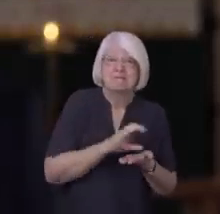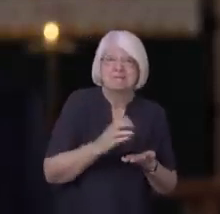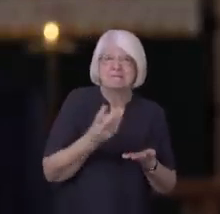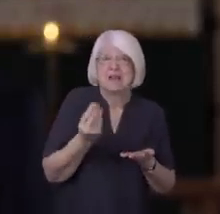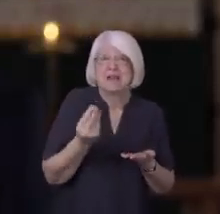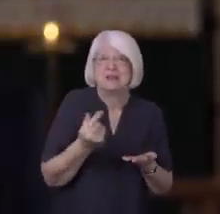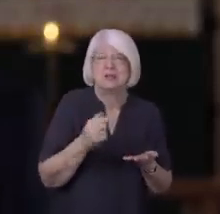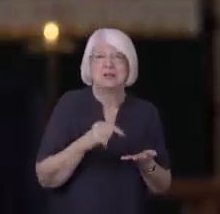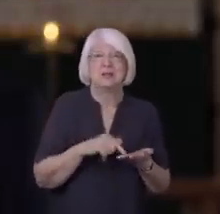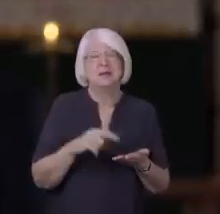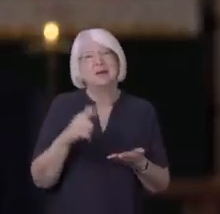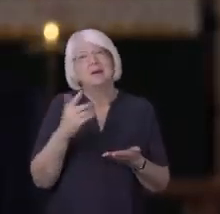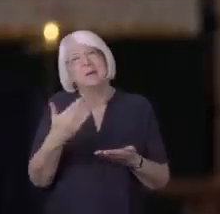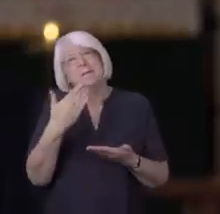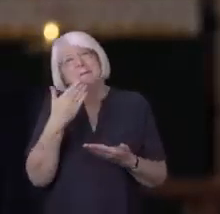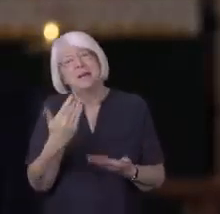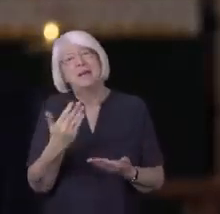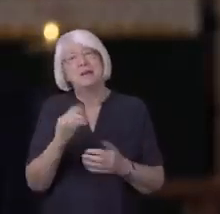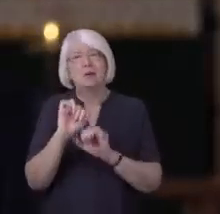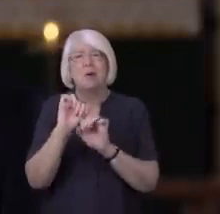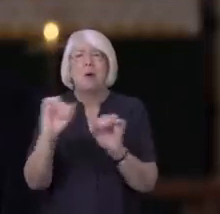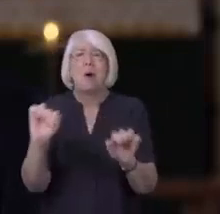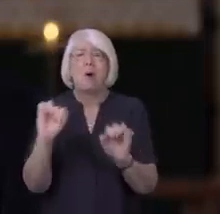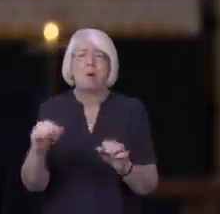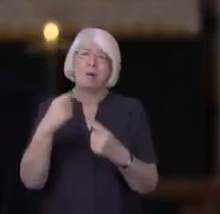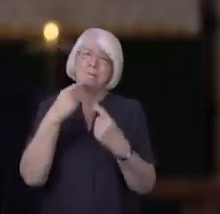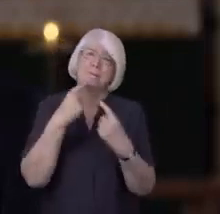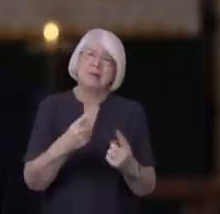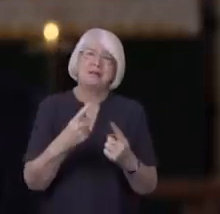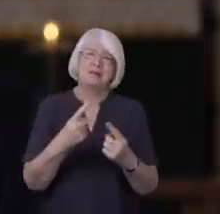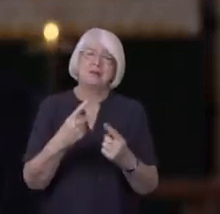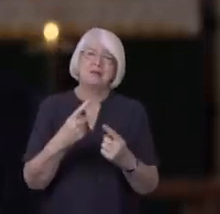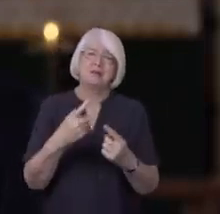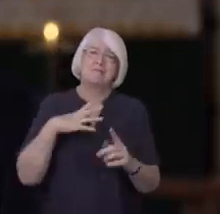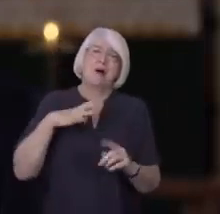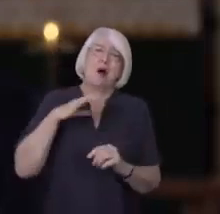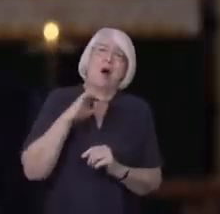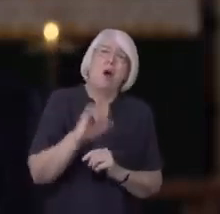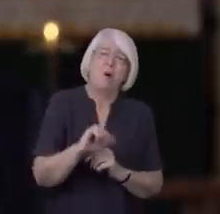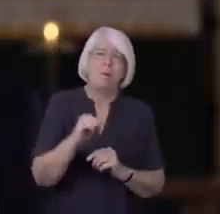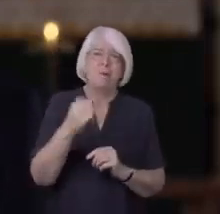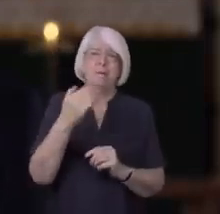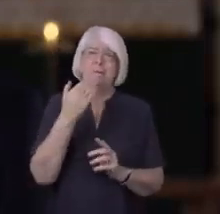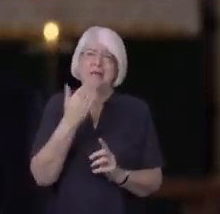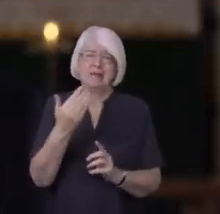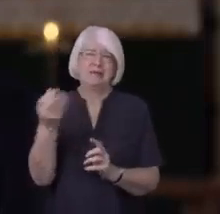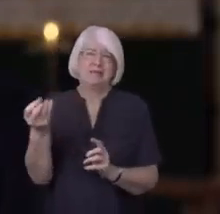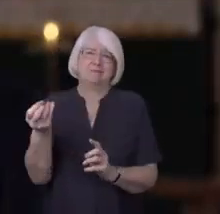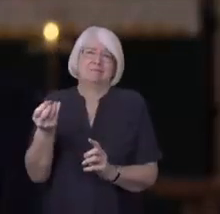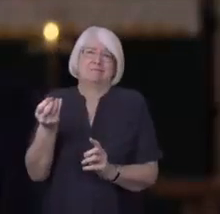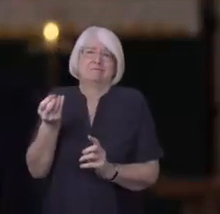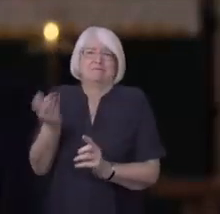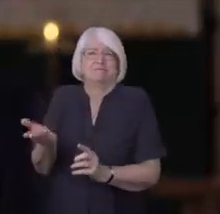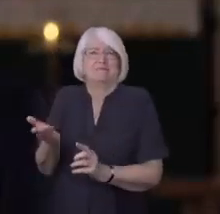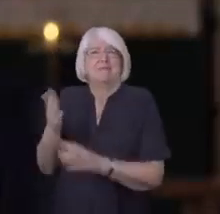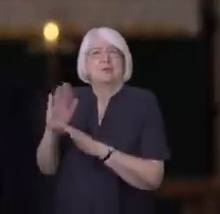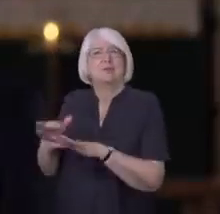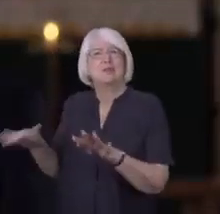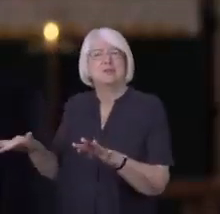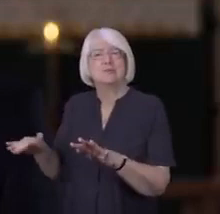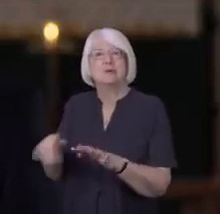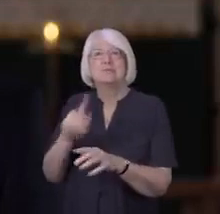And will you leave your own message of hope for children in this country? So right after this service, go to our